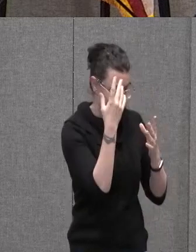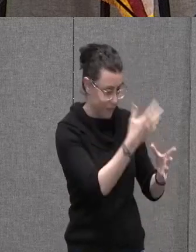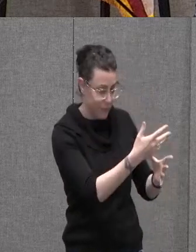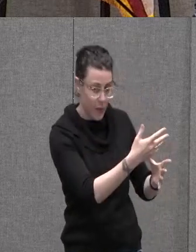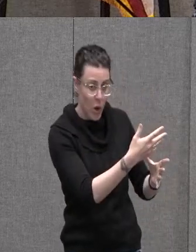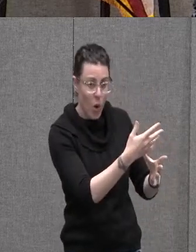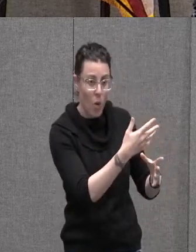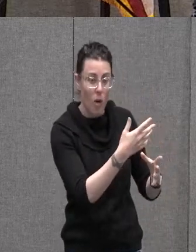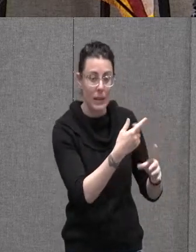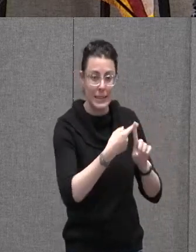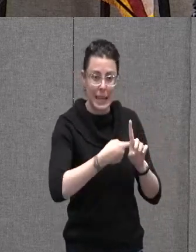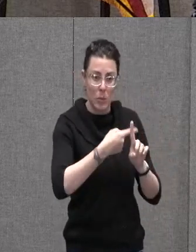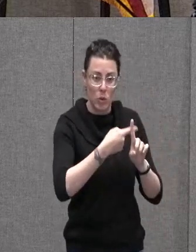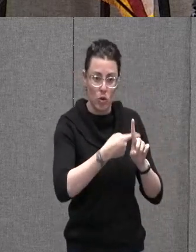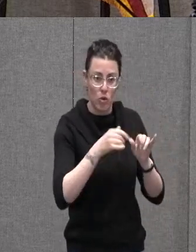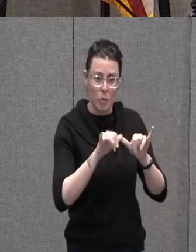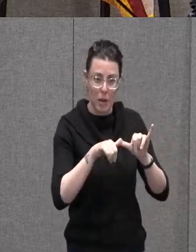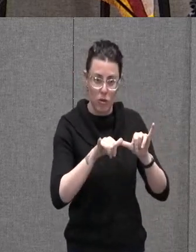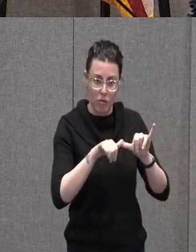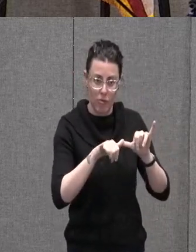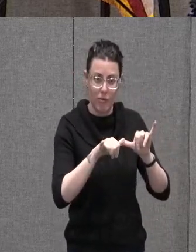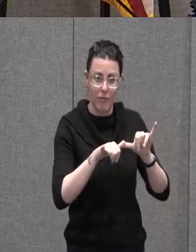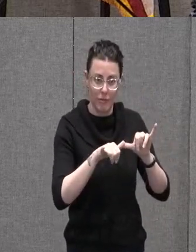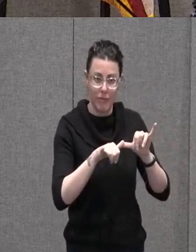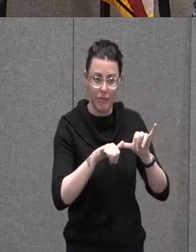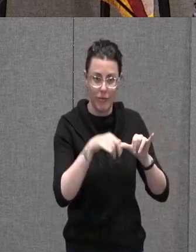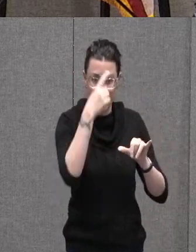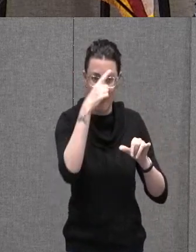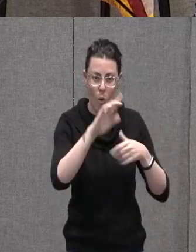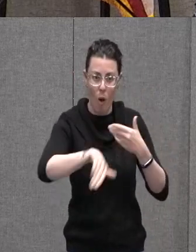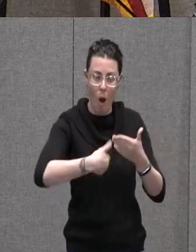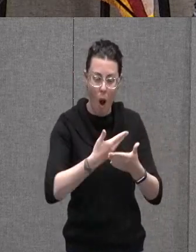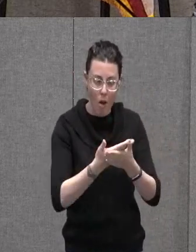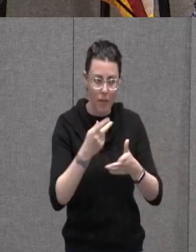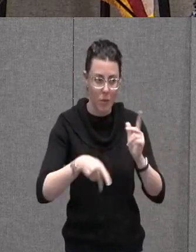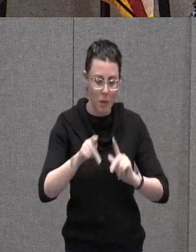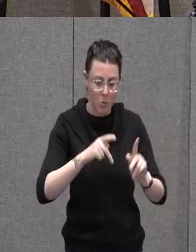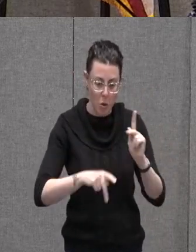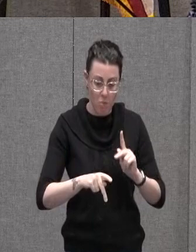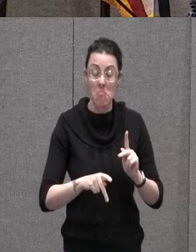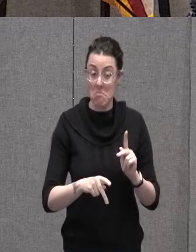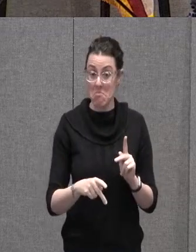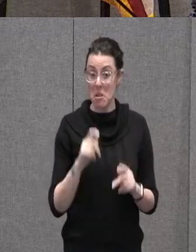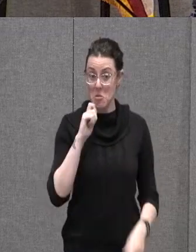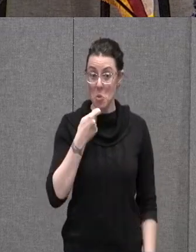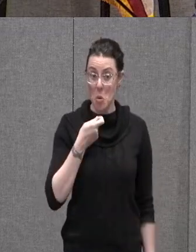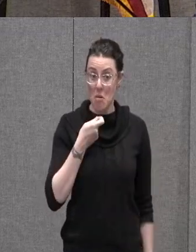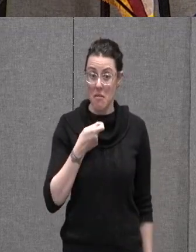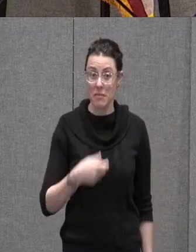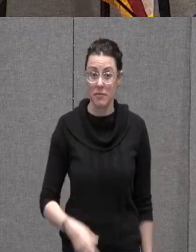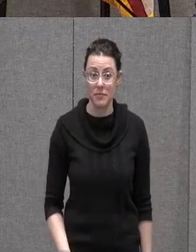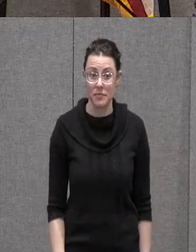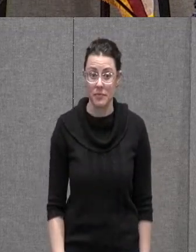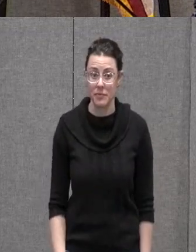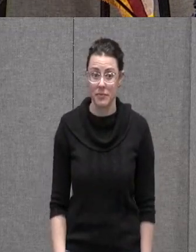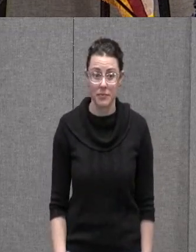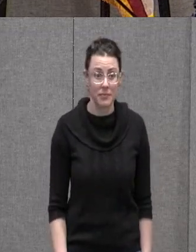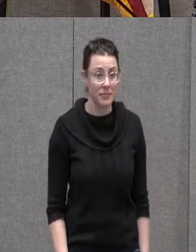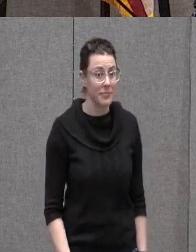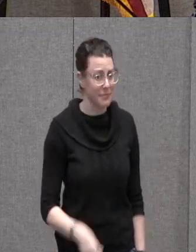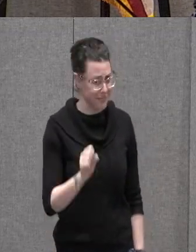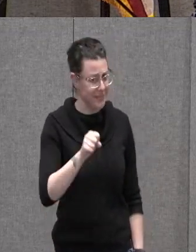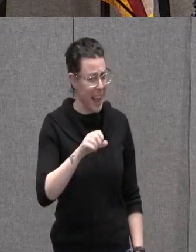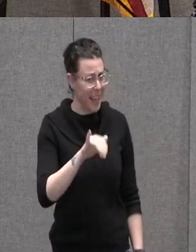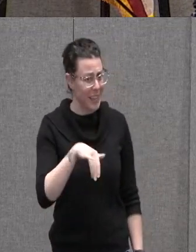are in. Wow, have. okay. So that's very cool. It is very cool. Okay, so let's take a look at how we're going